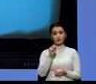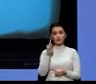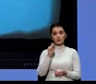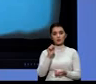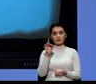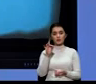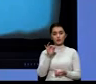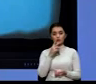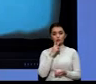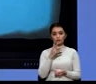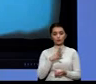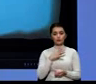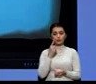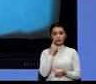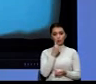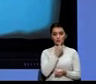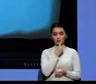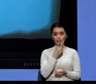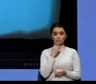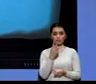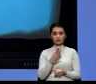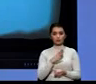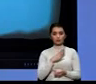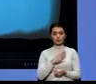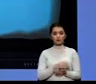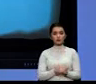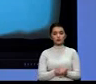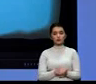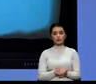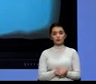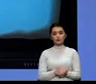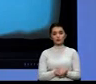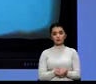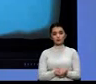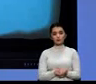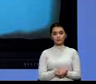Nazari tushibdi. Ko'zi nigohi tushibdi.